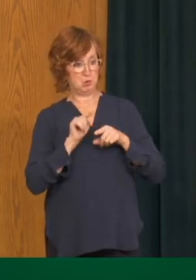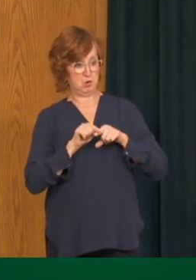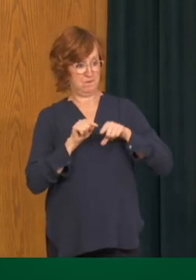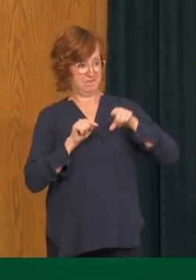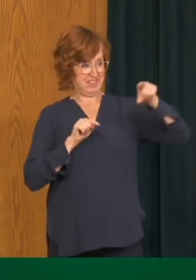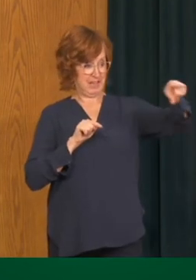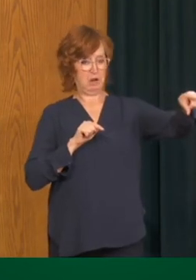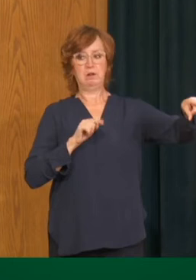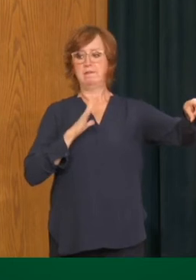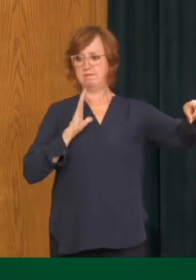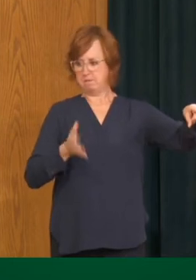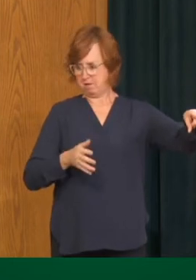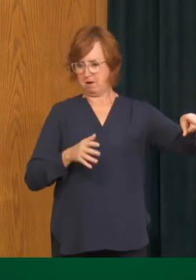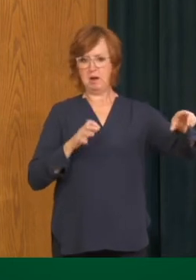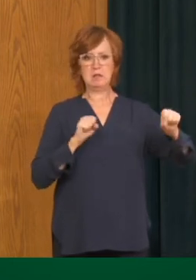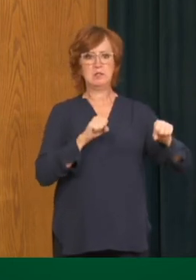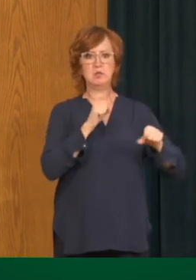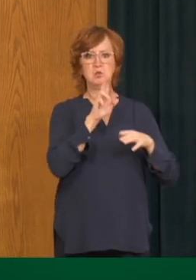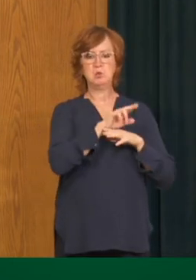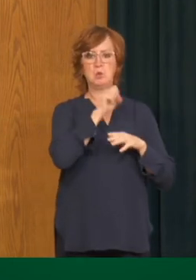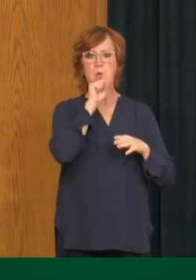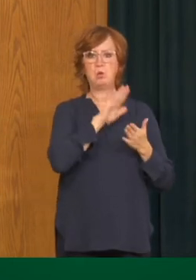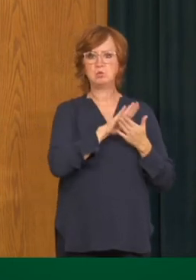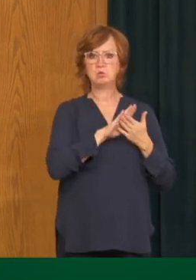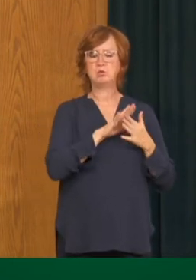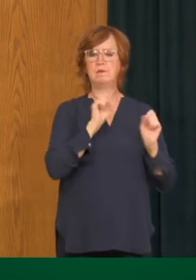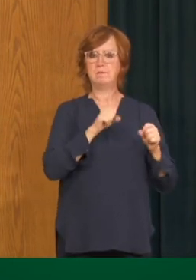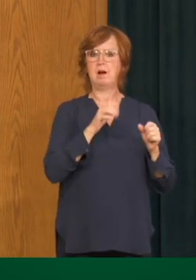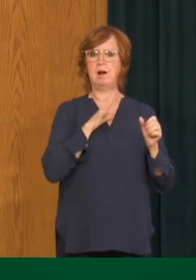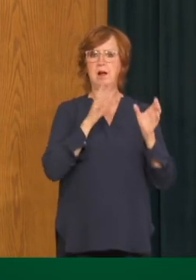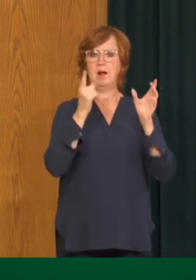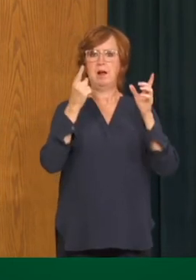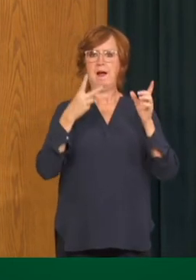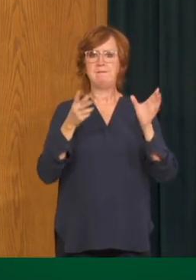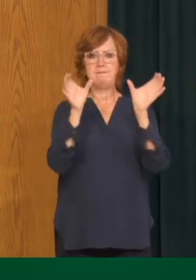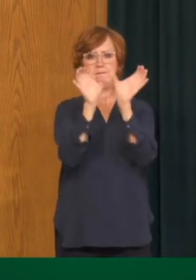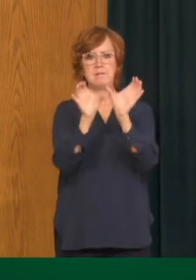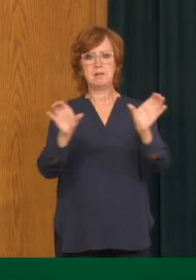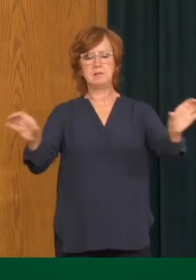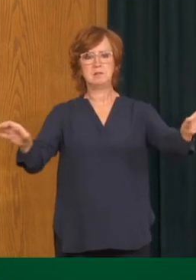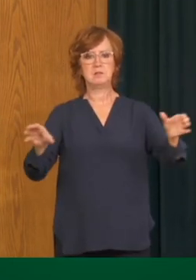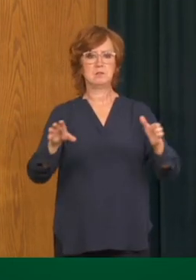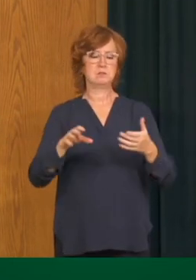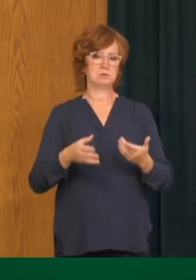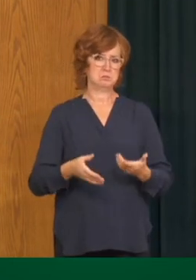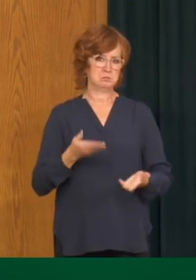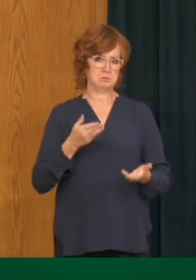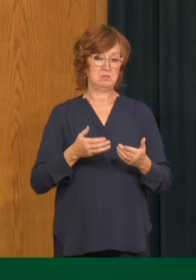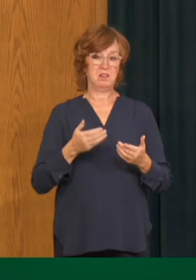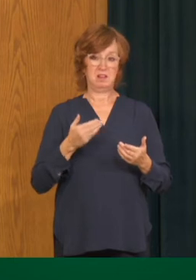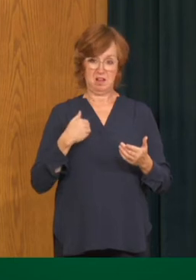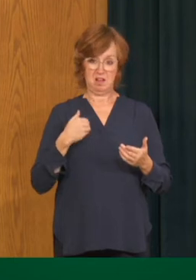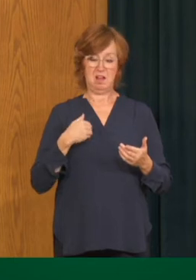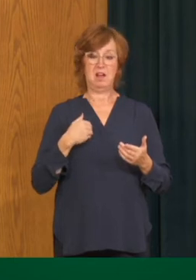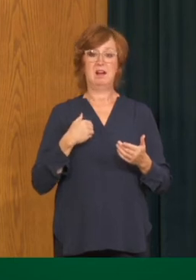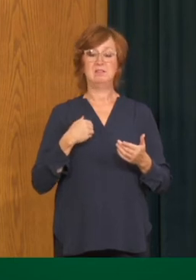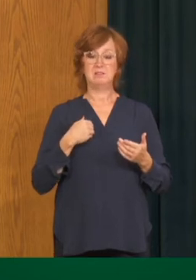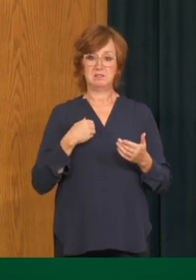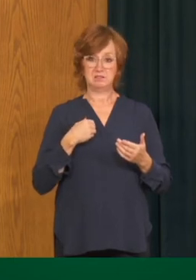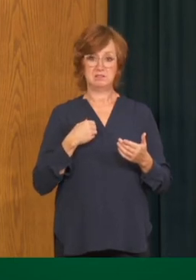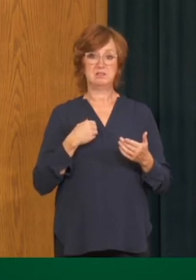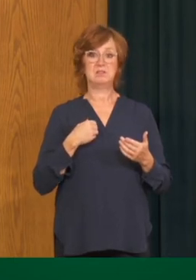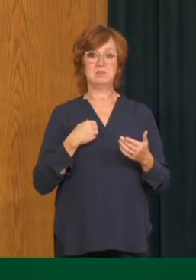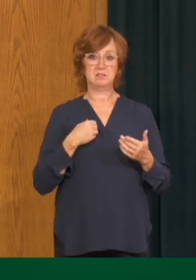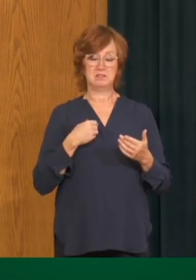over capacity. There isn't a school a mile or two away that would have some additional